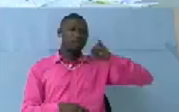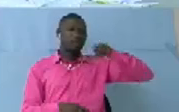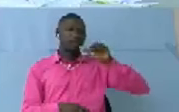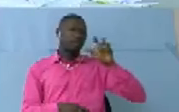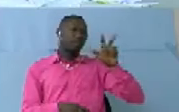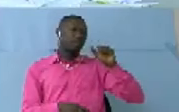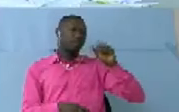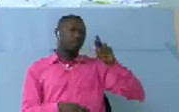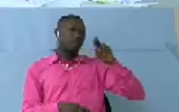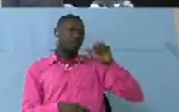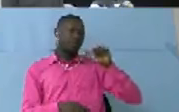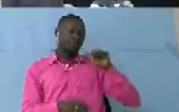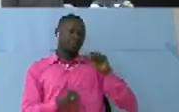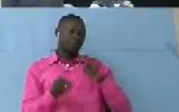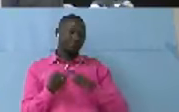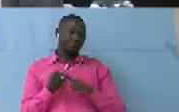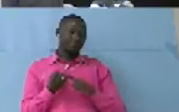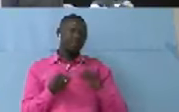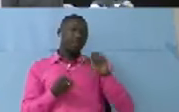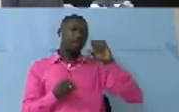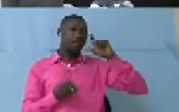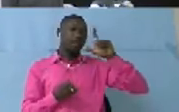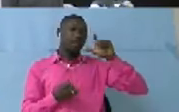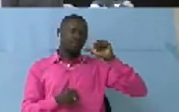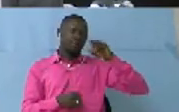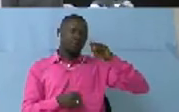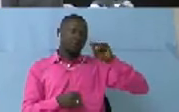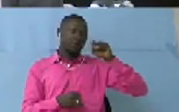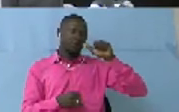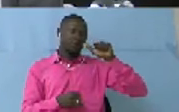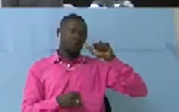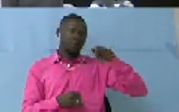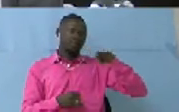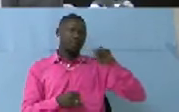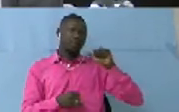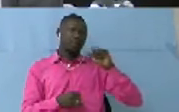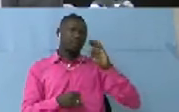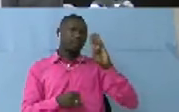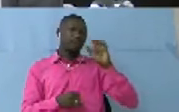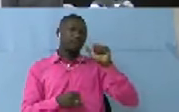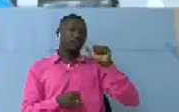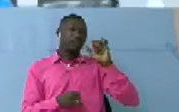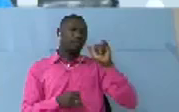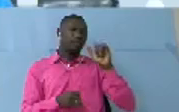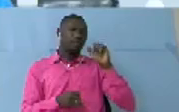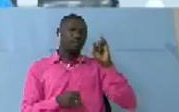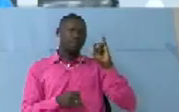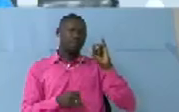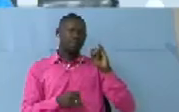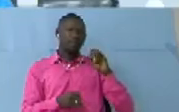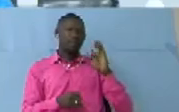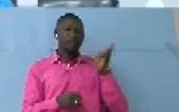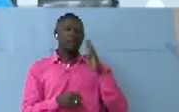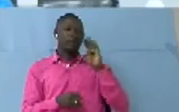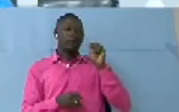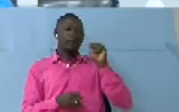Lasana Biai. Lasana Biai. Ibrahima Janko Sise. Ibrahima Janko